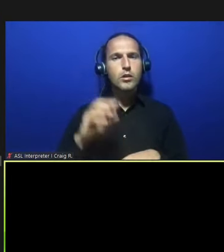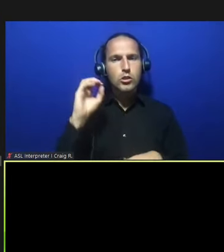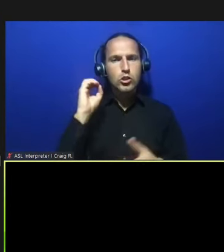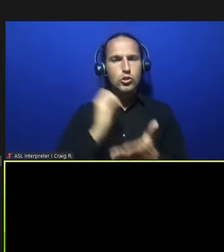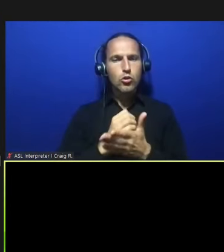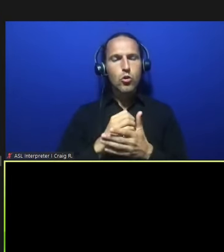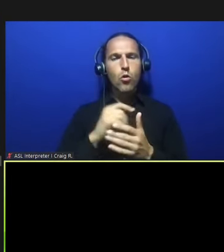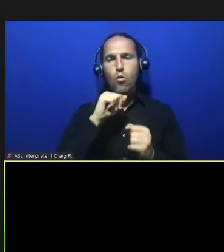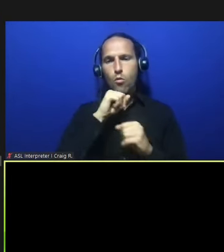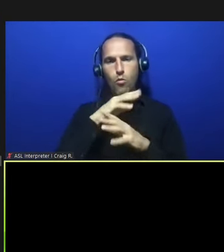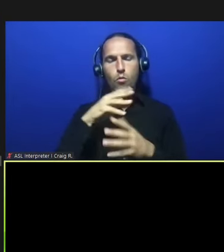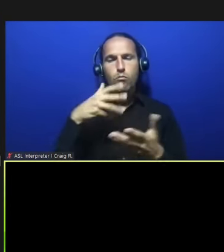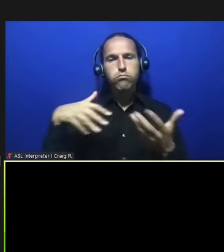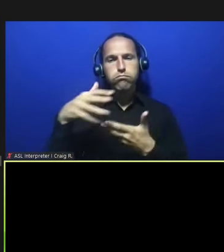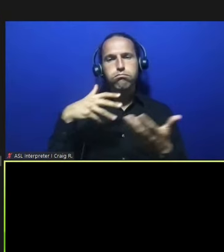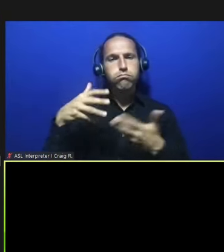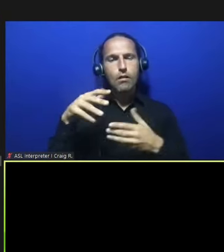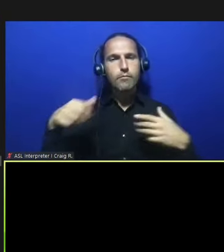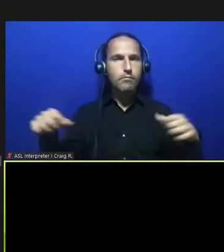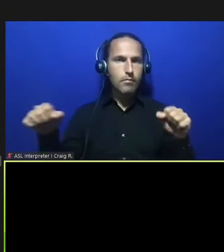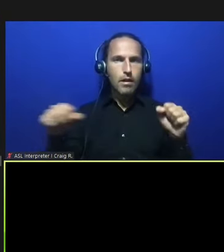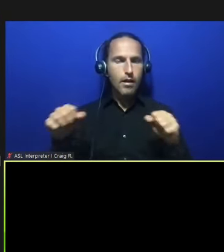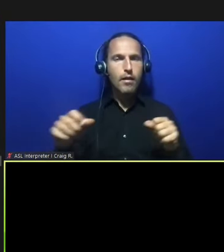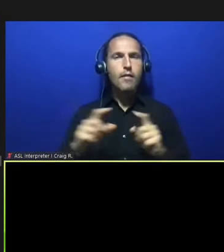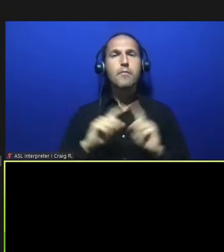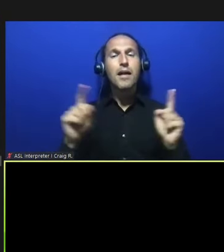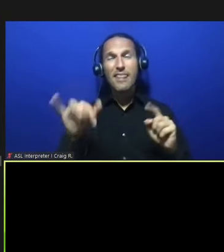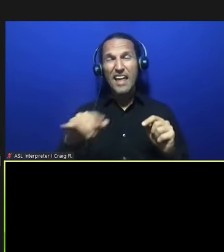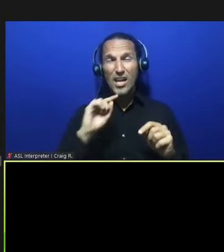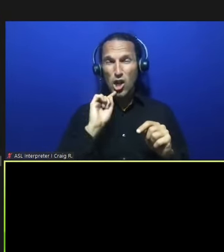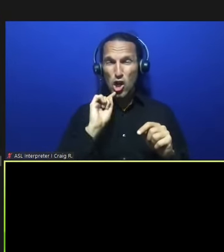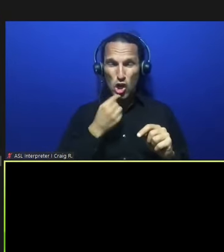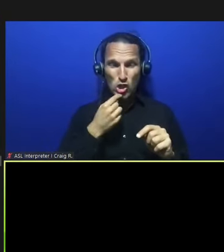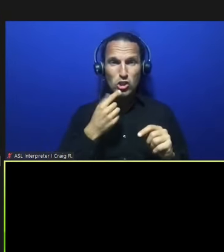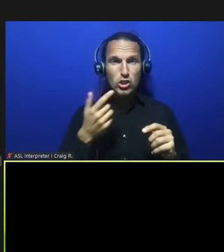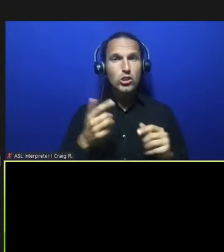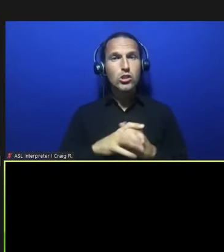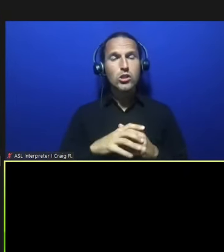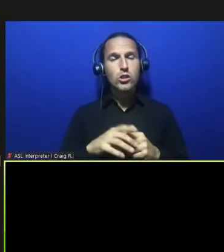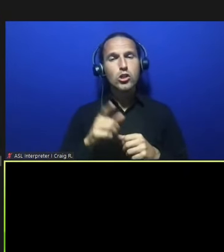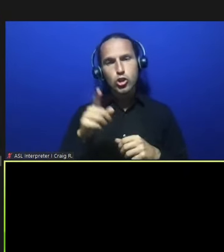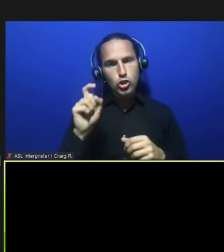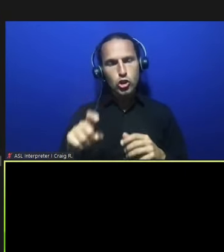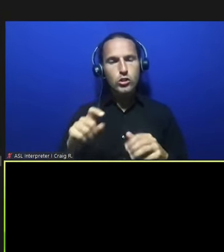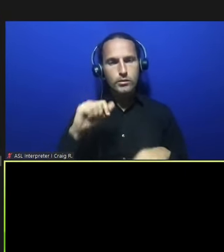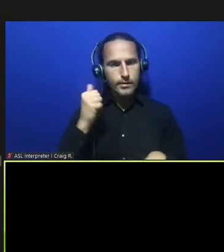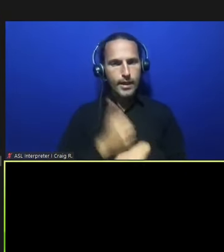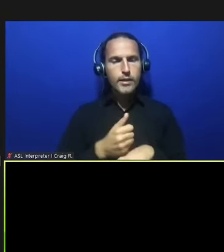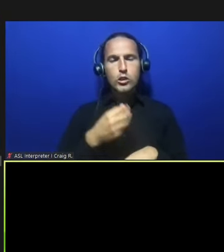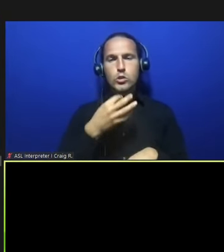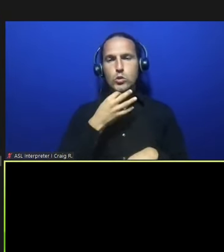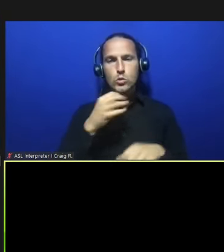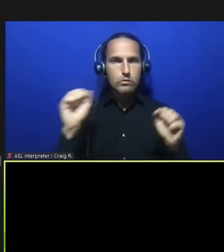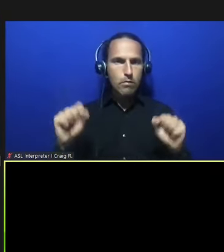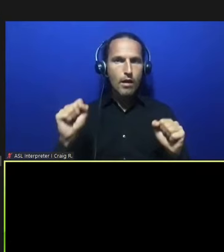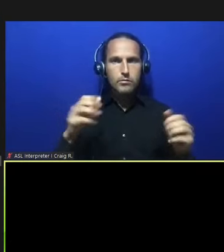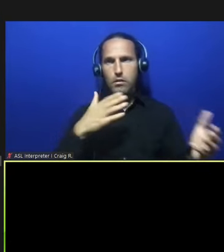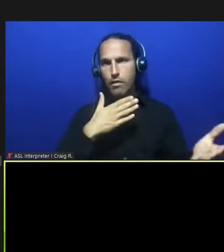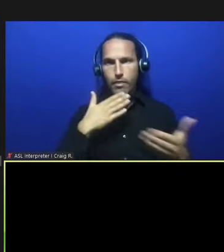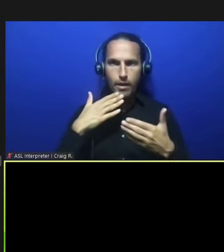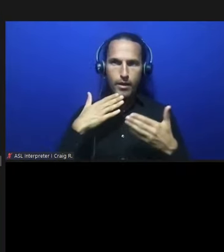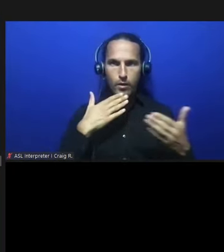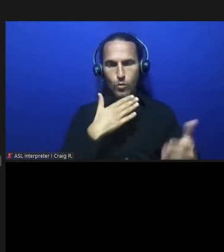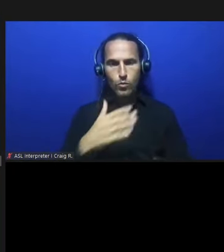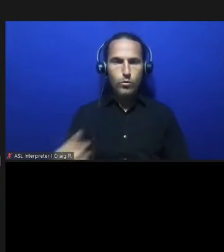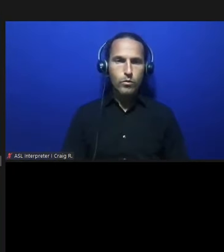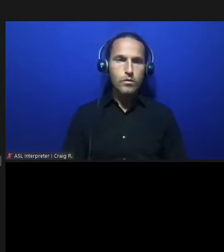emission cycling. But this is urgent and we should enact this as soon as possible. Thank you.